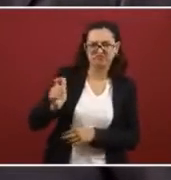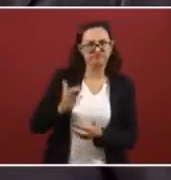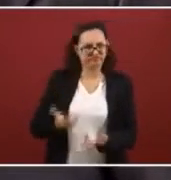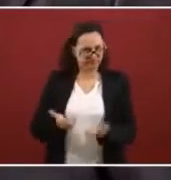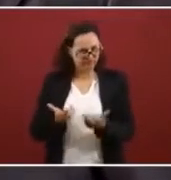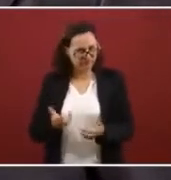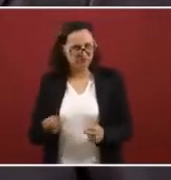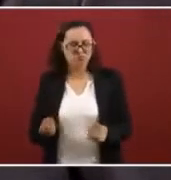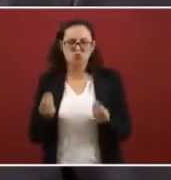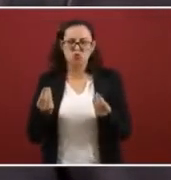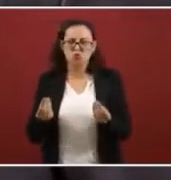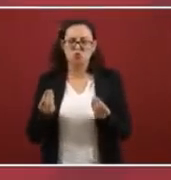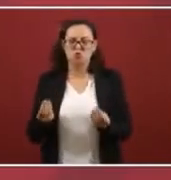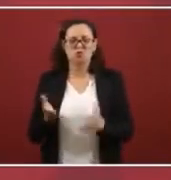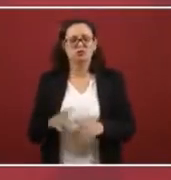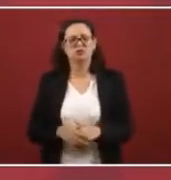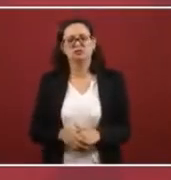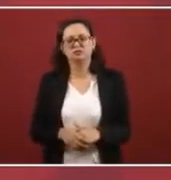bit for